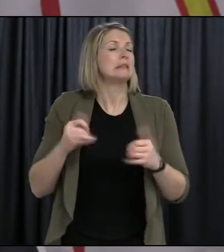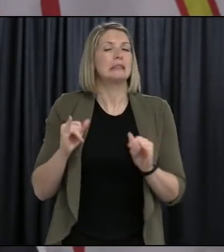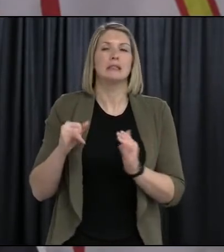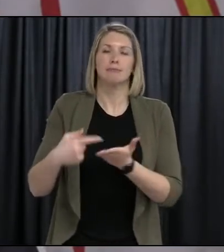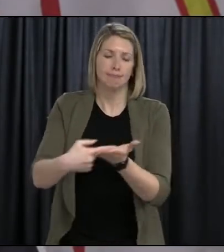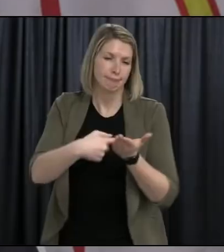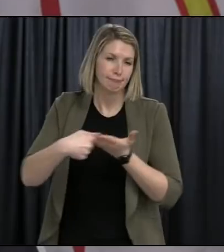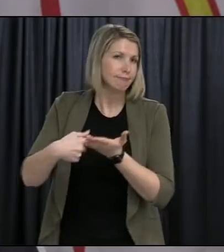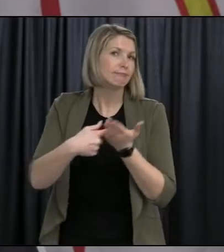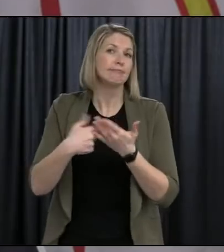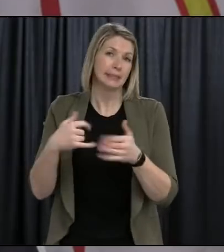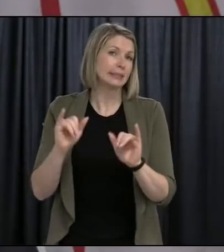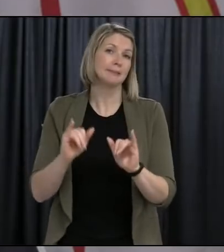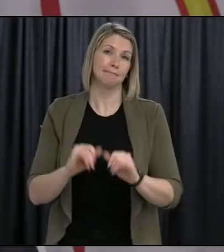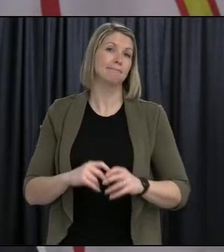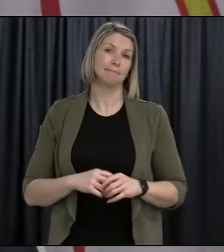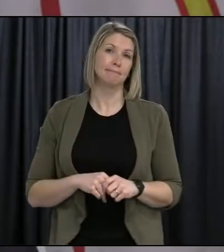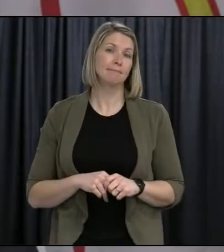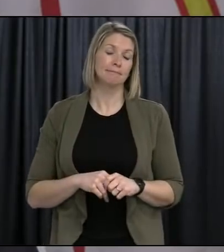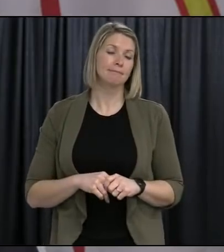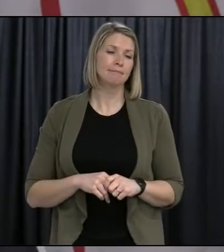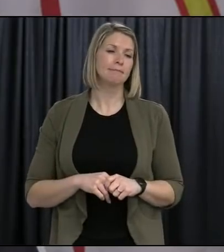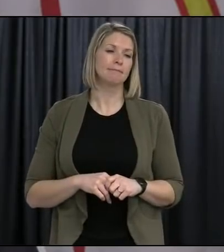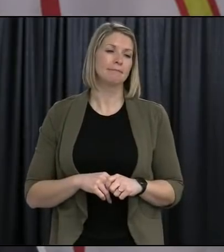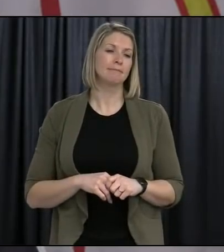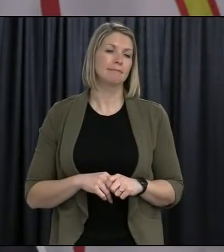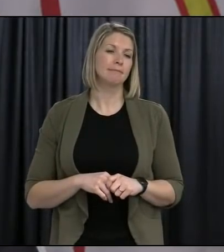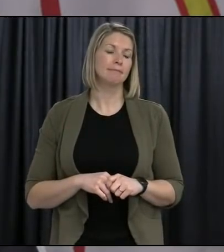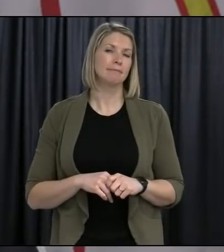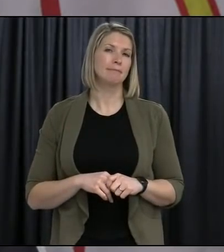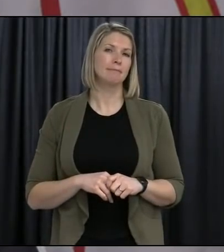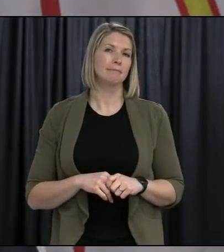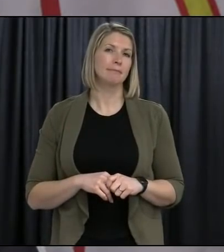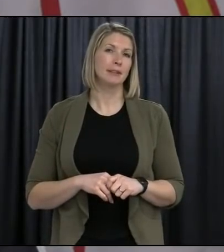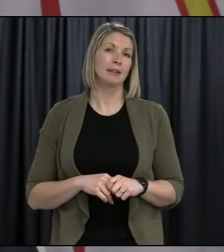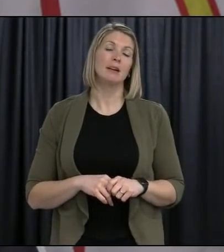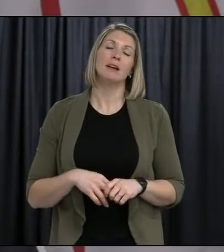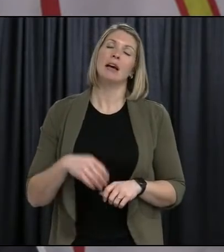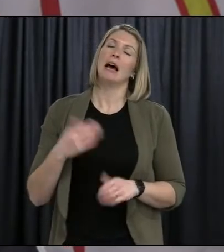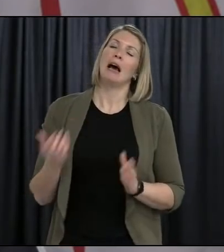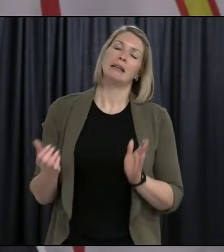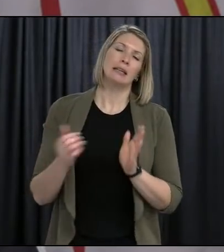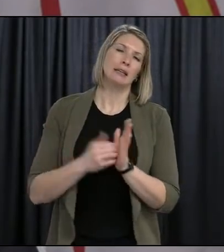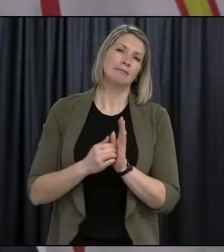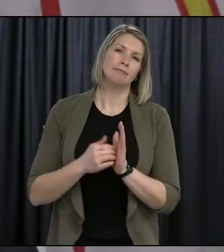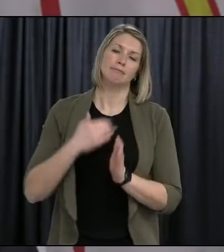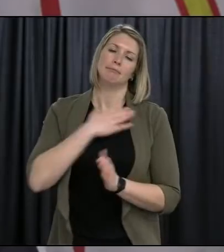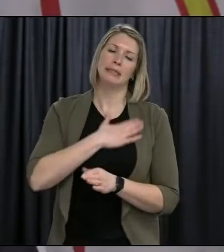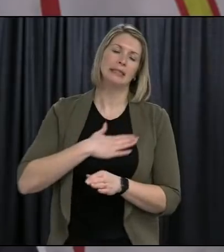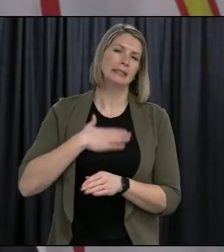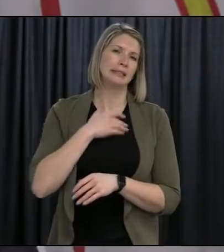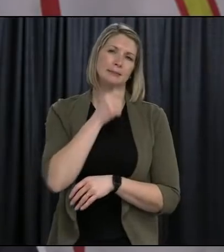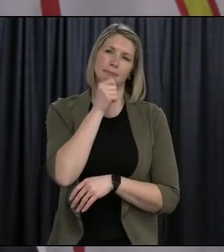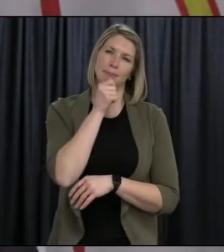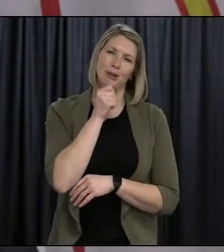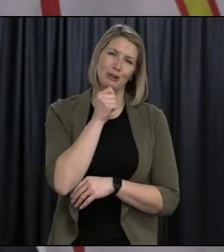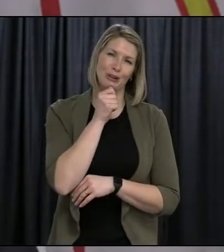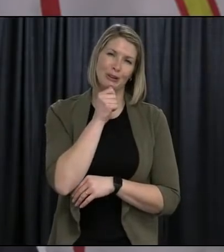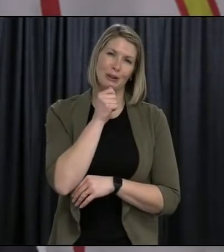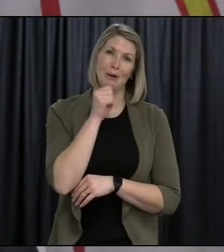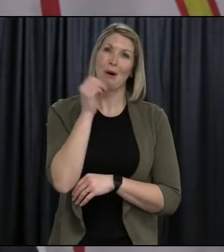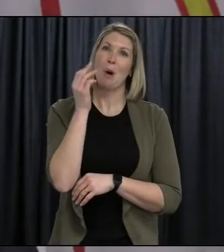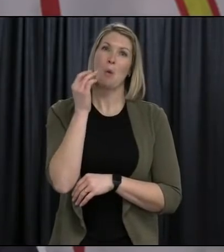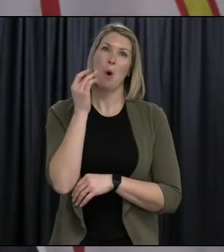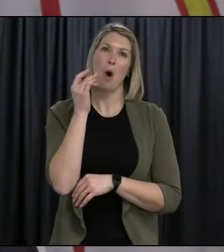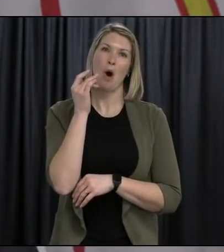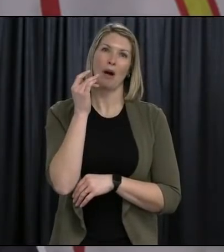those decisions right now. But we will have to ask people's patience, because we have been caught up with